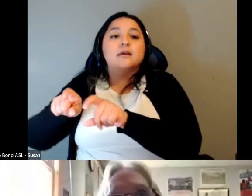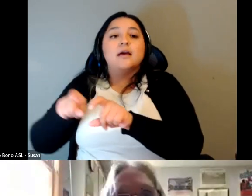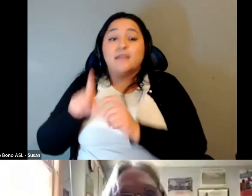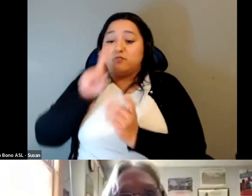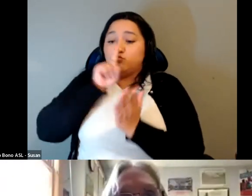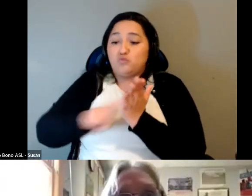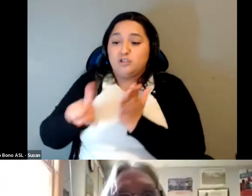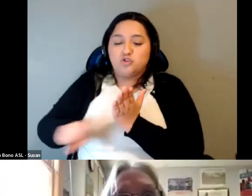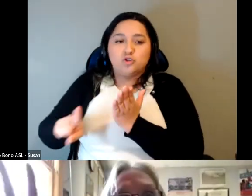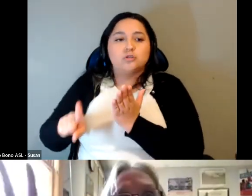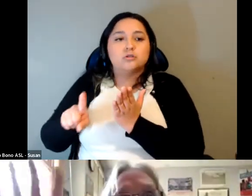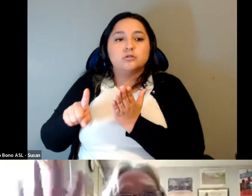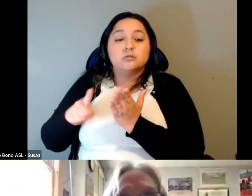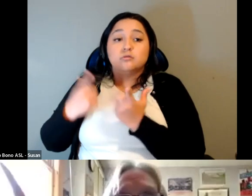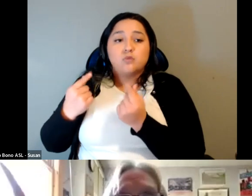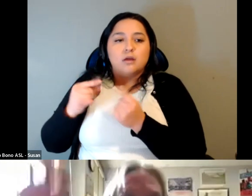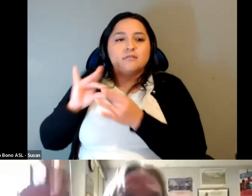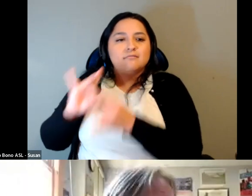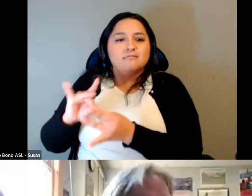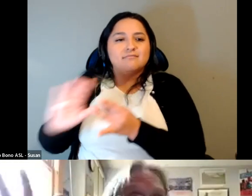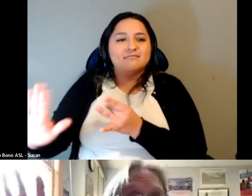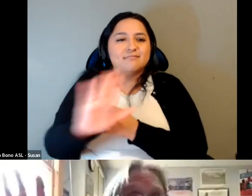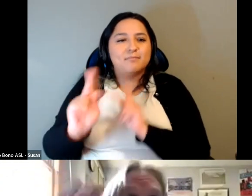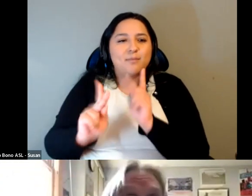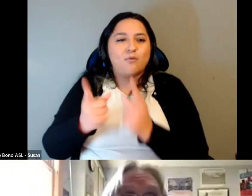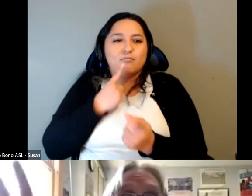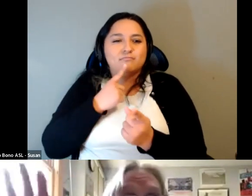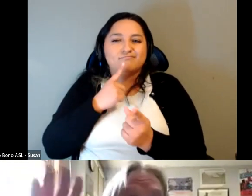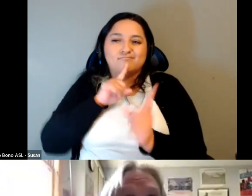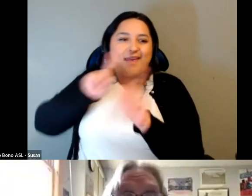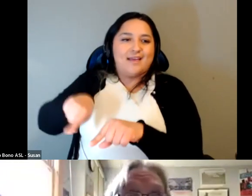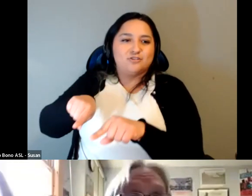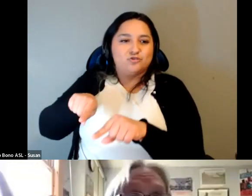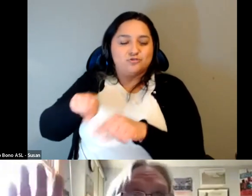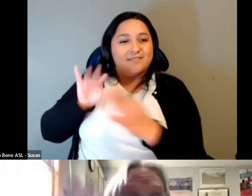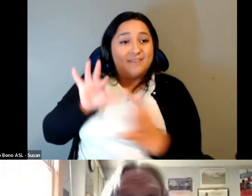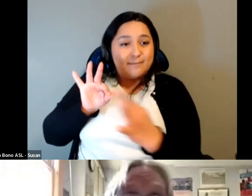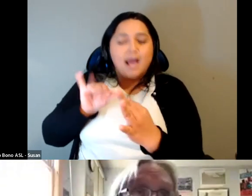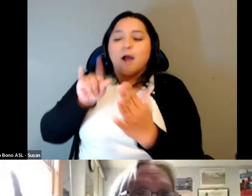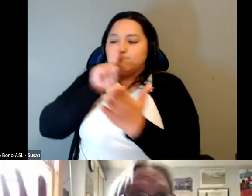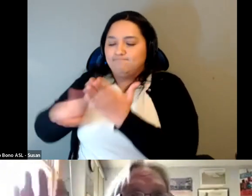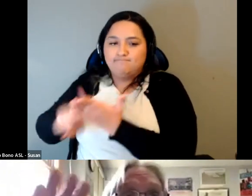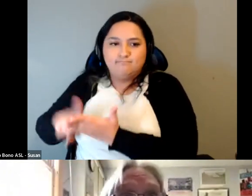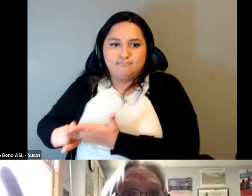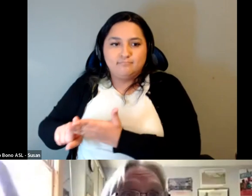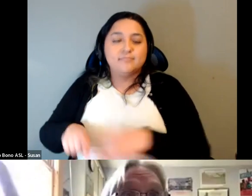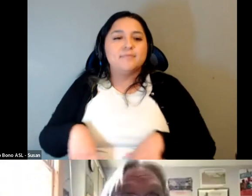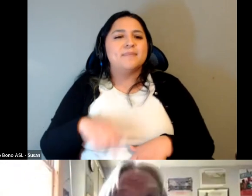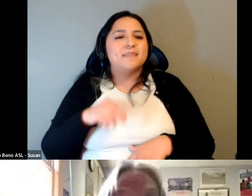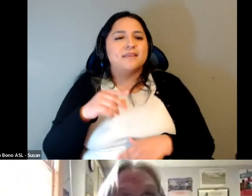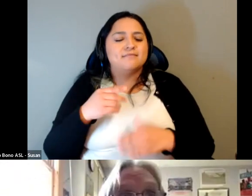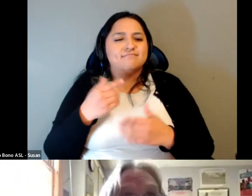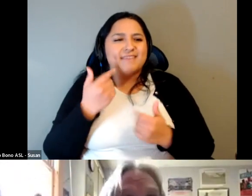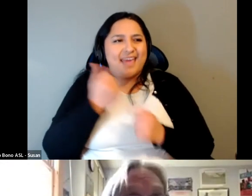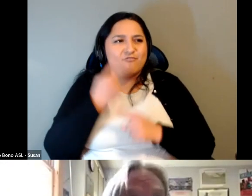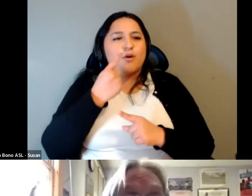that people were talking about. Because another thing with the Housing First has become these housing choice vouchers that everybody keeps